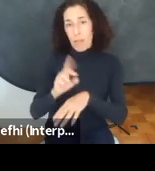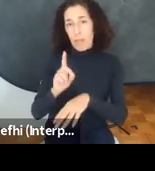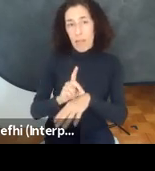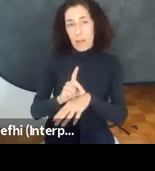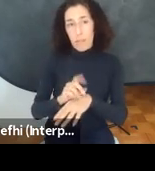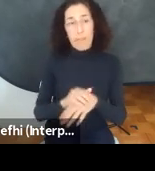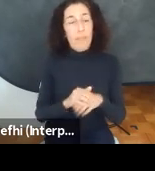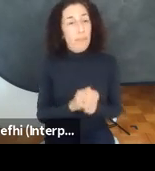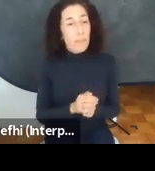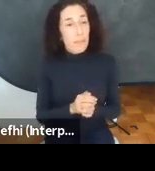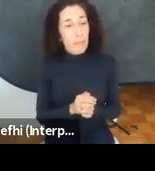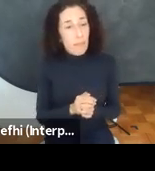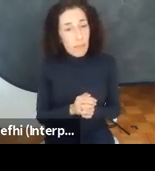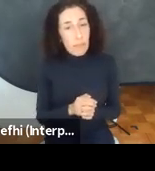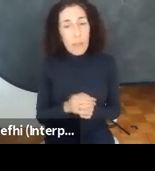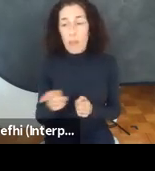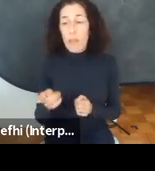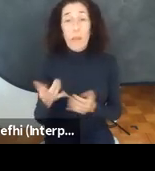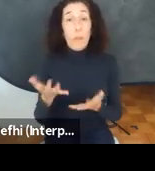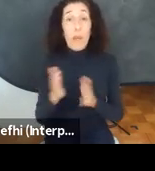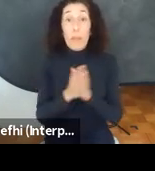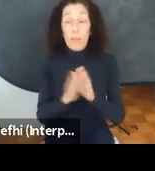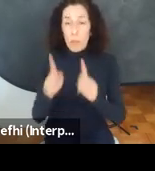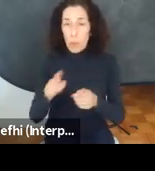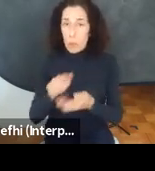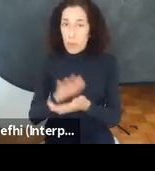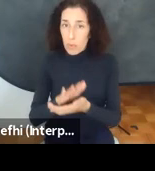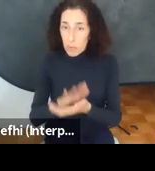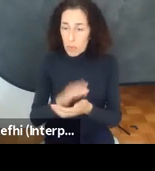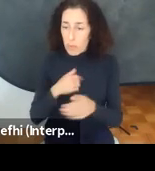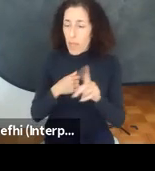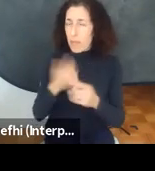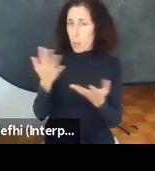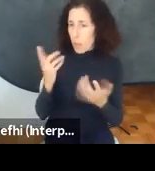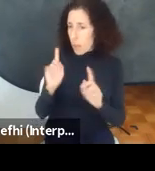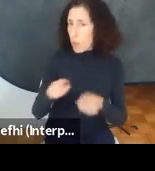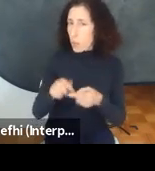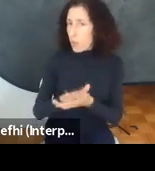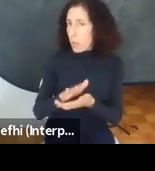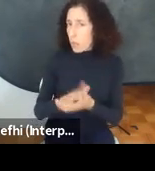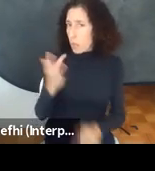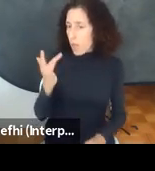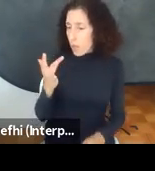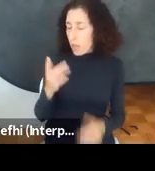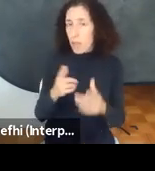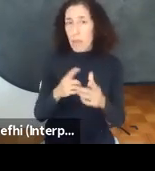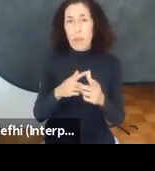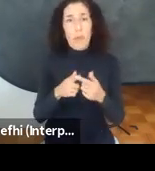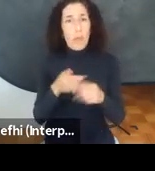he wanted to go to school. And I said, why you want to go to school? And then after that,